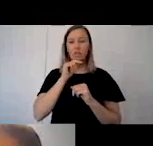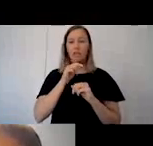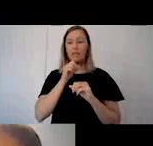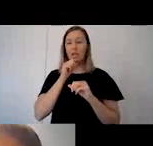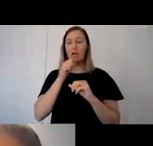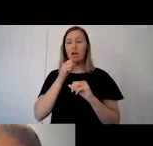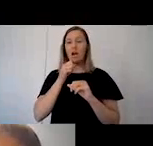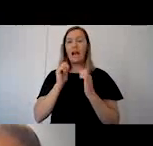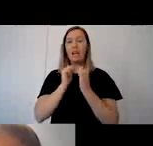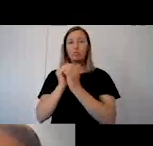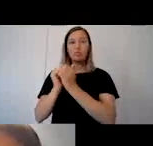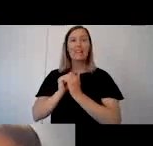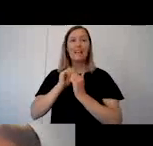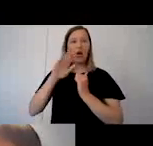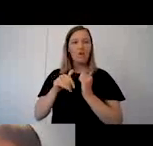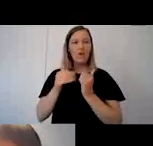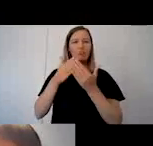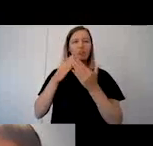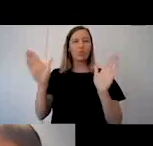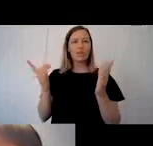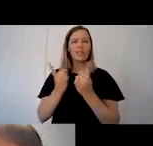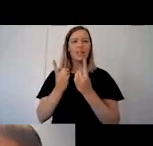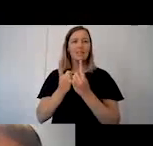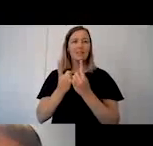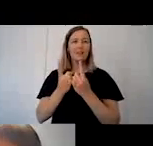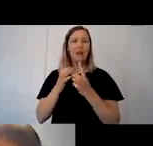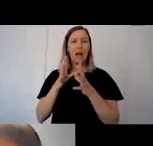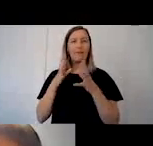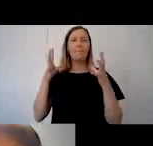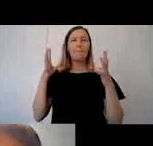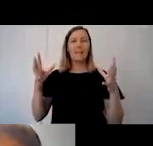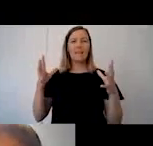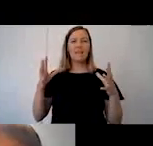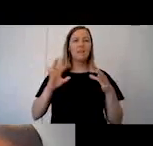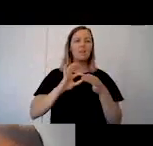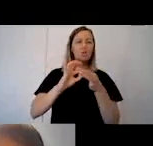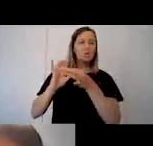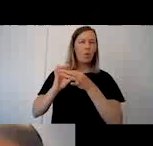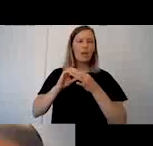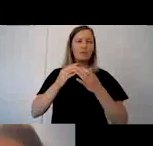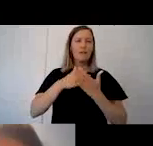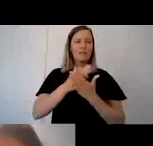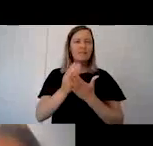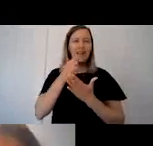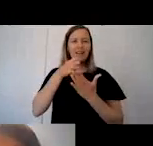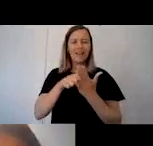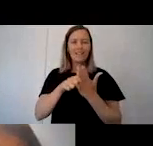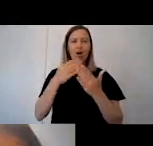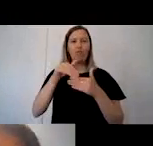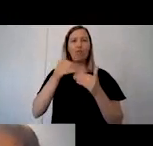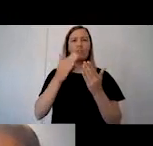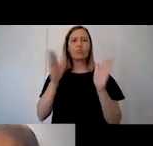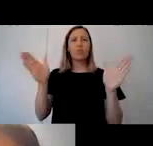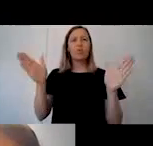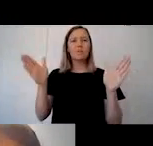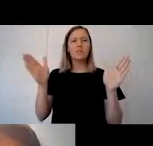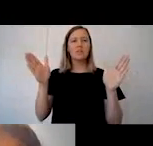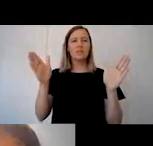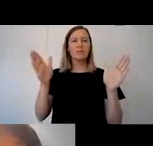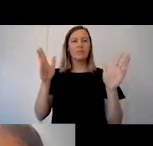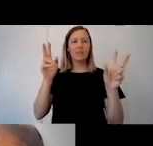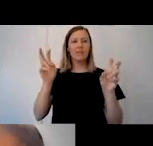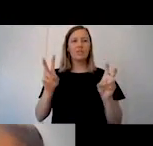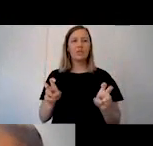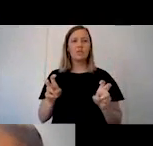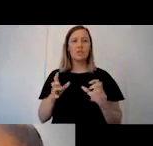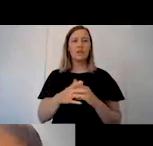broad lines, you know, kind of make a joint, big, shared letter with all of you without the idiosyncrasies that the different organizations